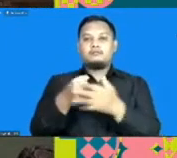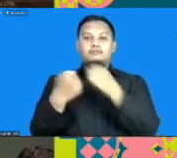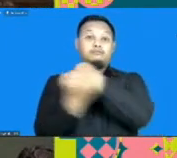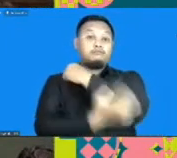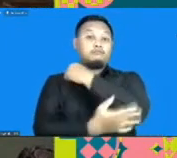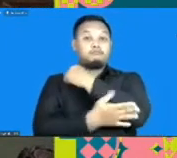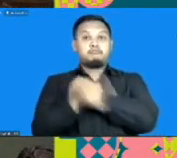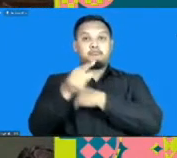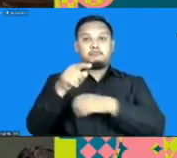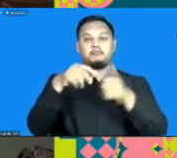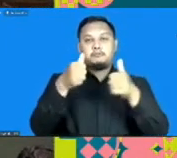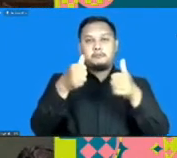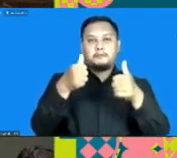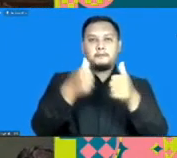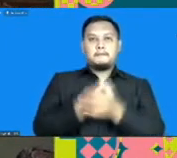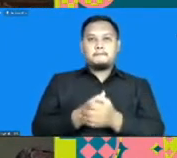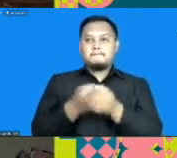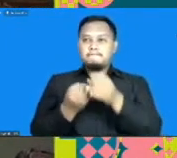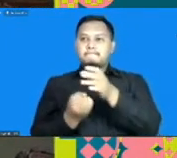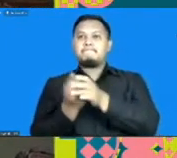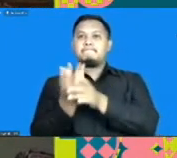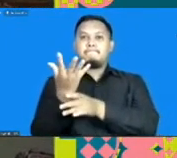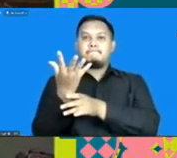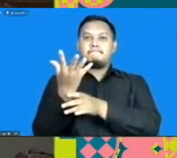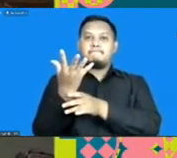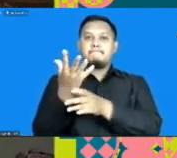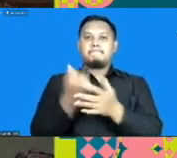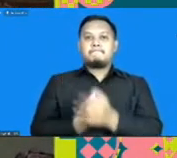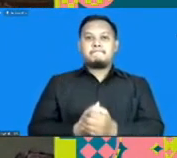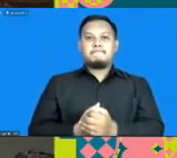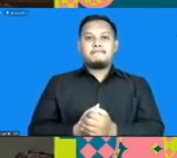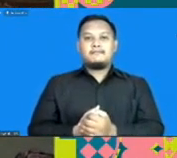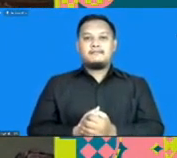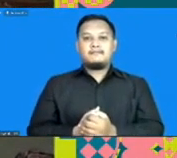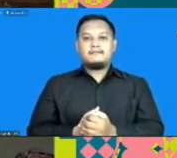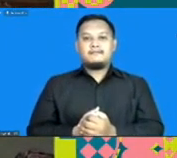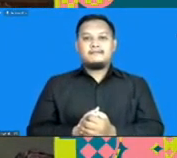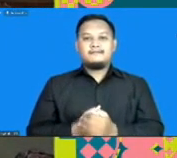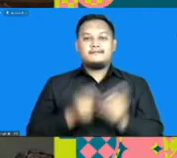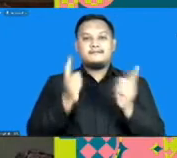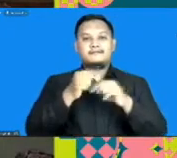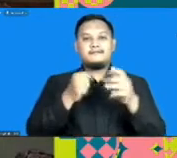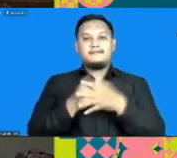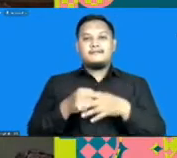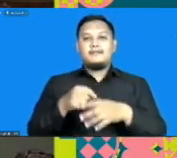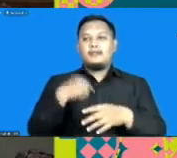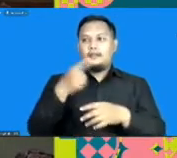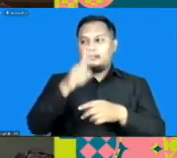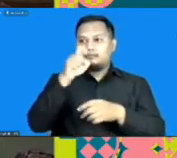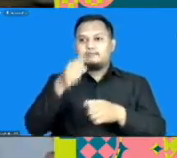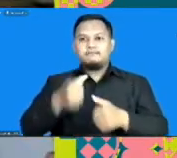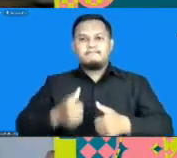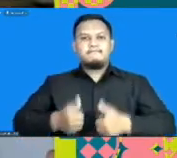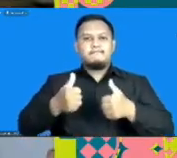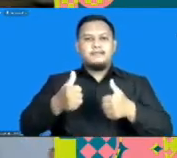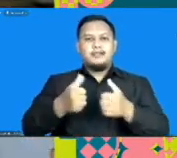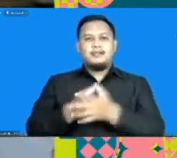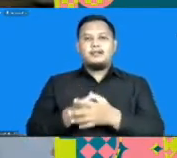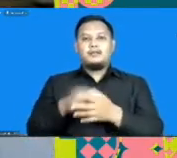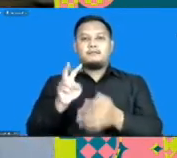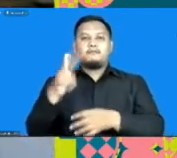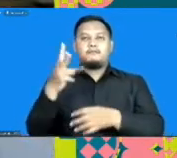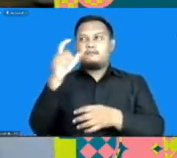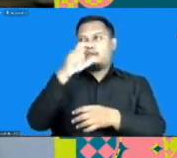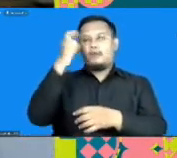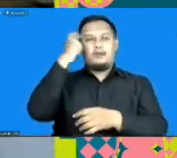okay? So leaders in corporation need to change the way of their thinking and actually go back to the...